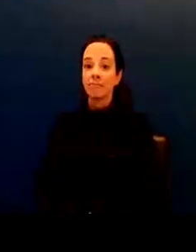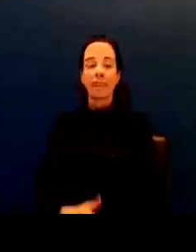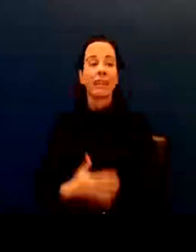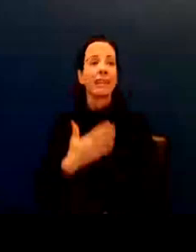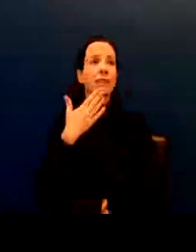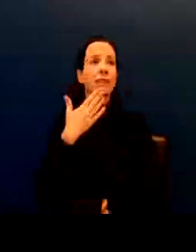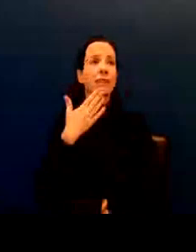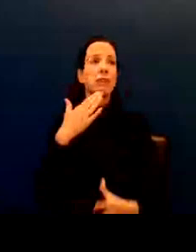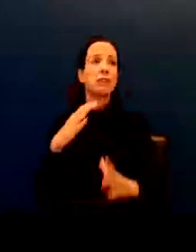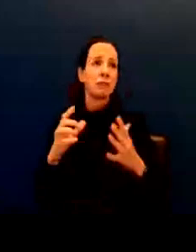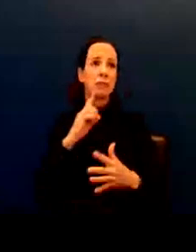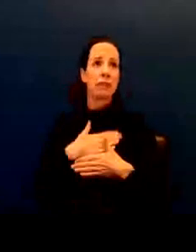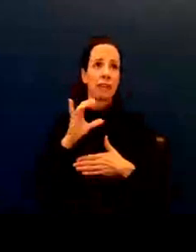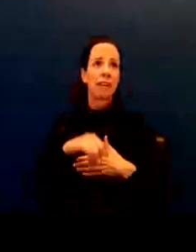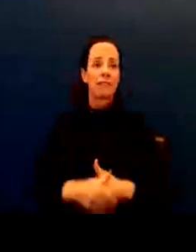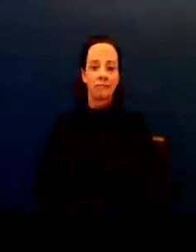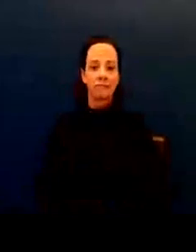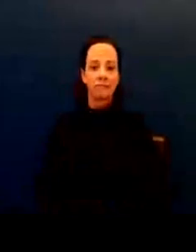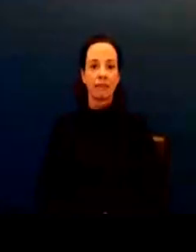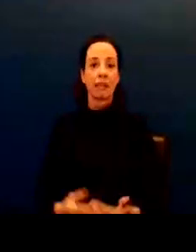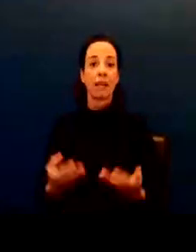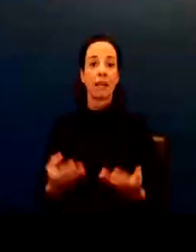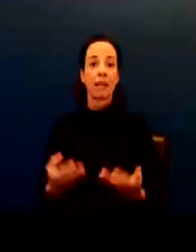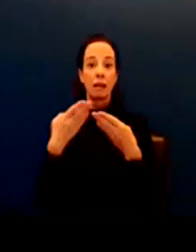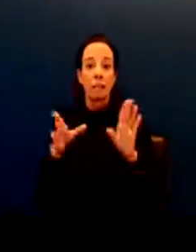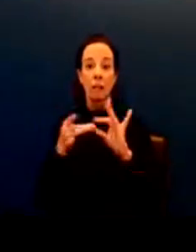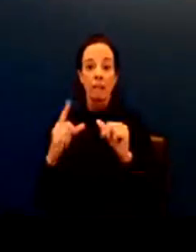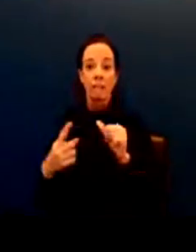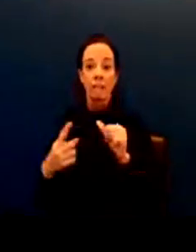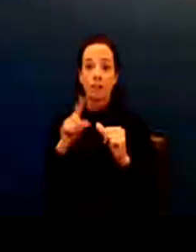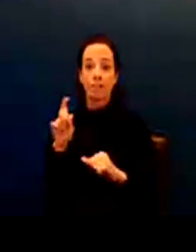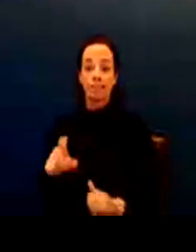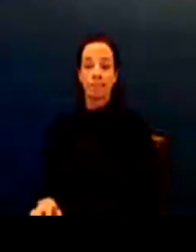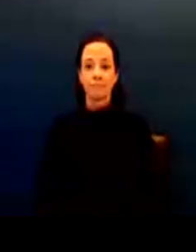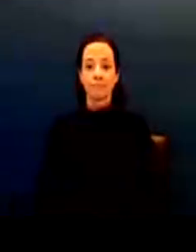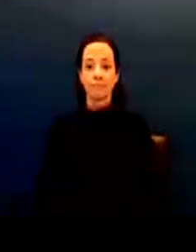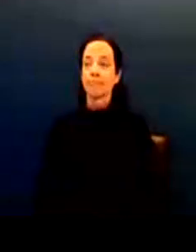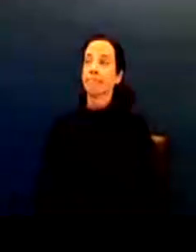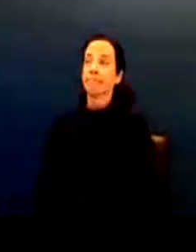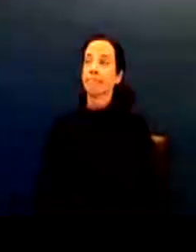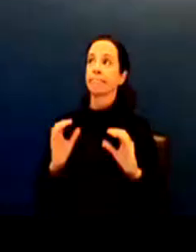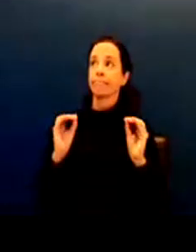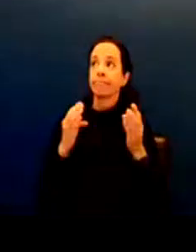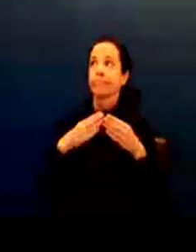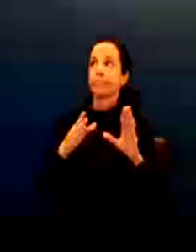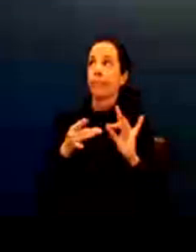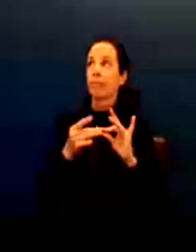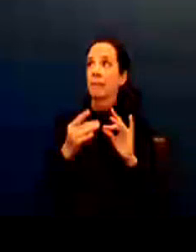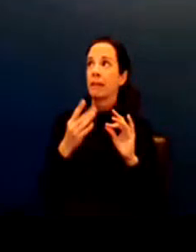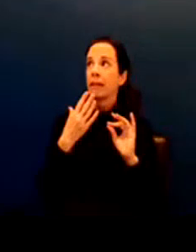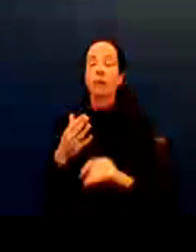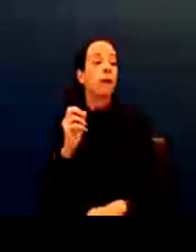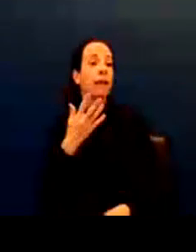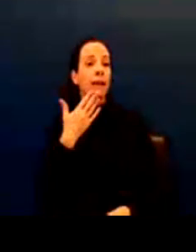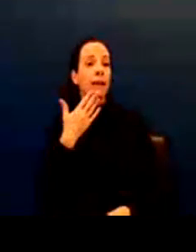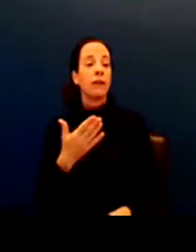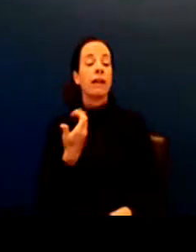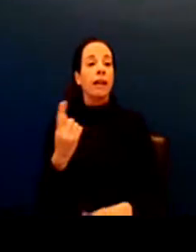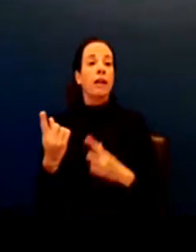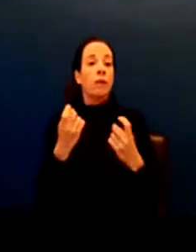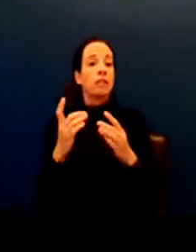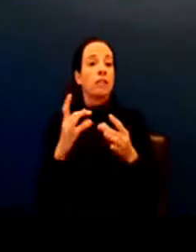that. Let's go to public comment first. There is no public comment. Thank you. All right, thank you. Any questions or comments from the